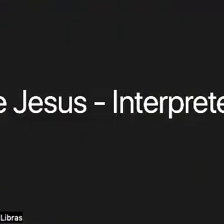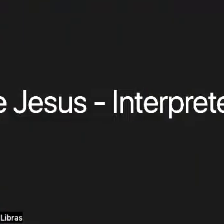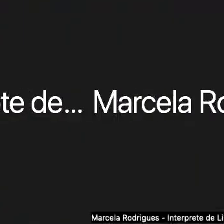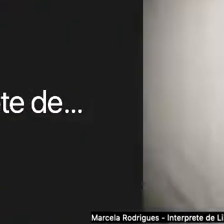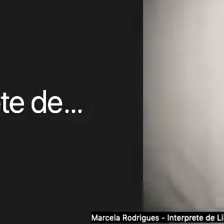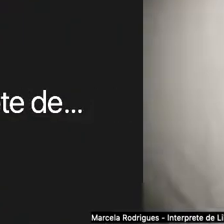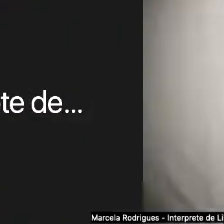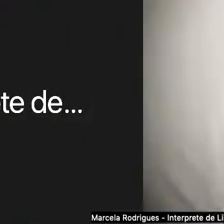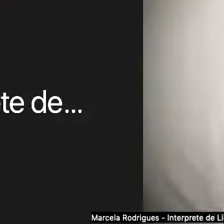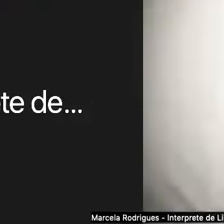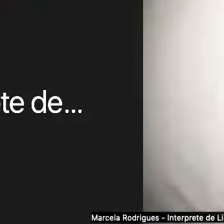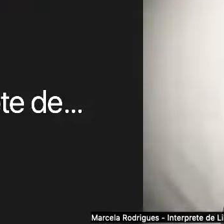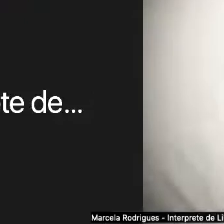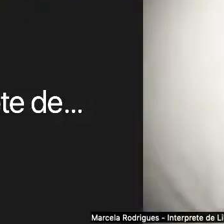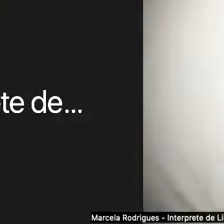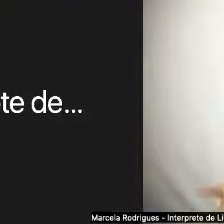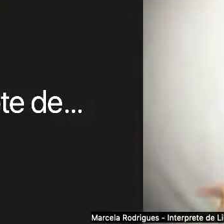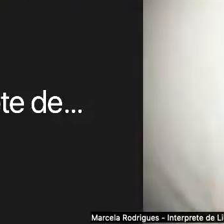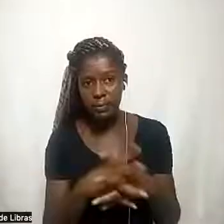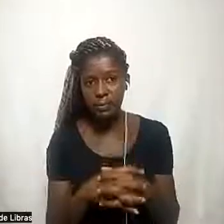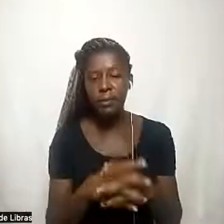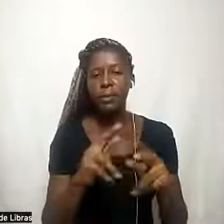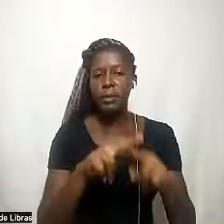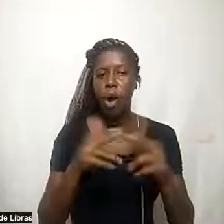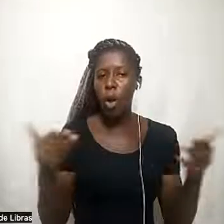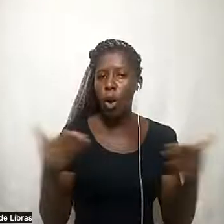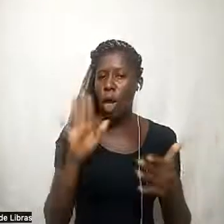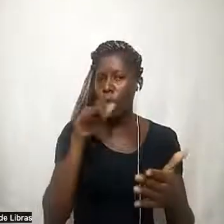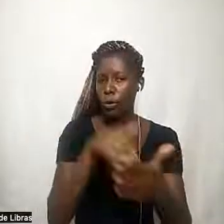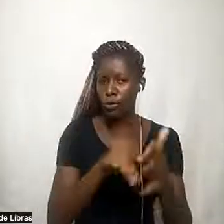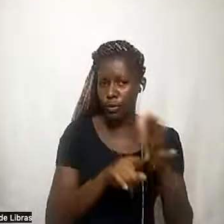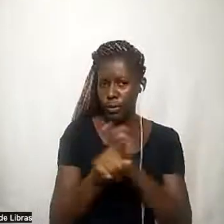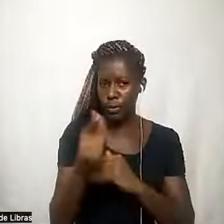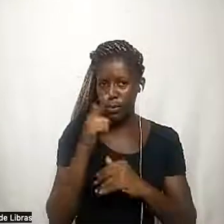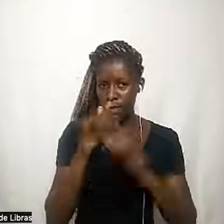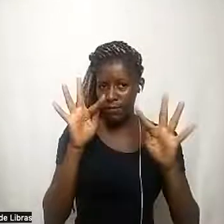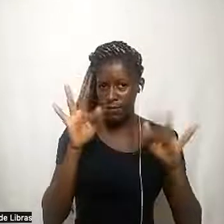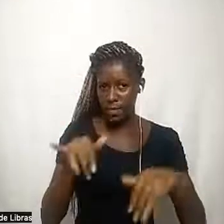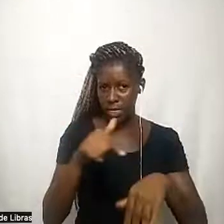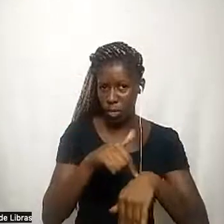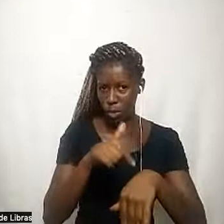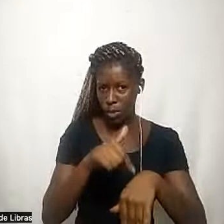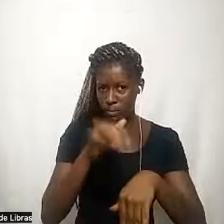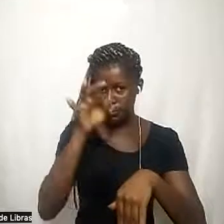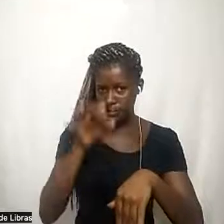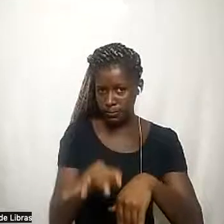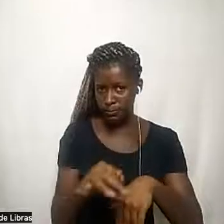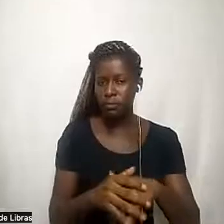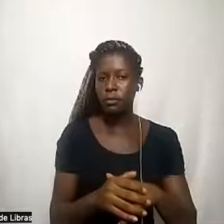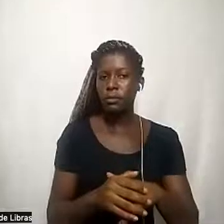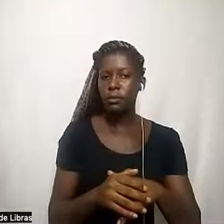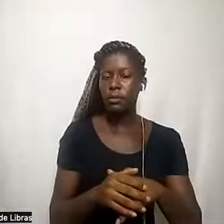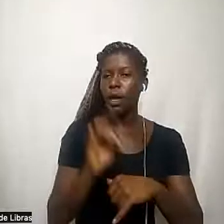Ok, então vou passar para a próxima e acredito que a última pergunta para a gente conseguir fechar dentro do tempo. So it's going to be the next and last